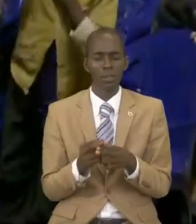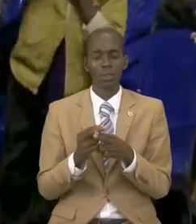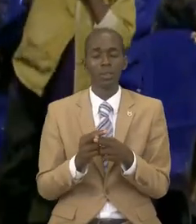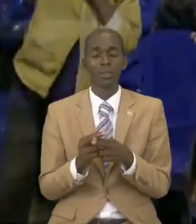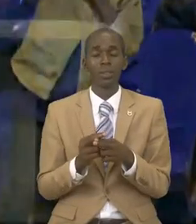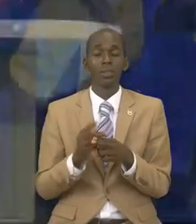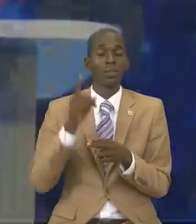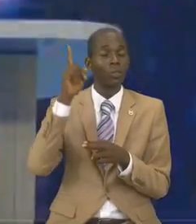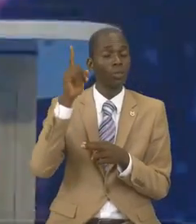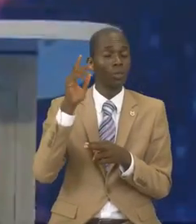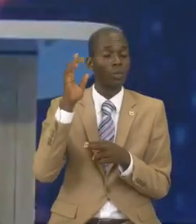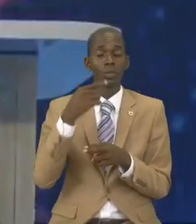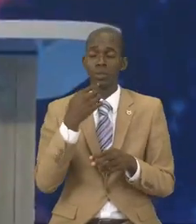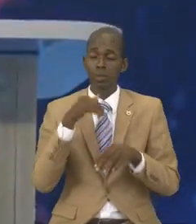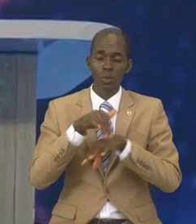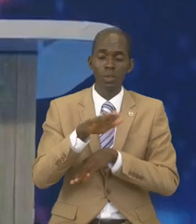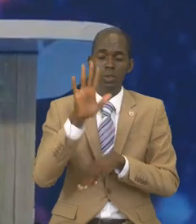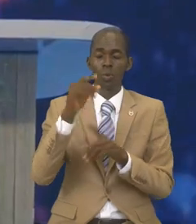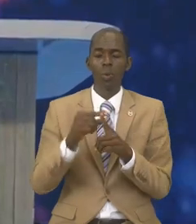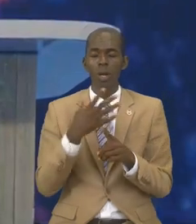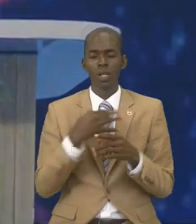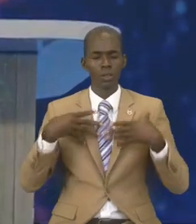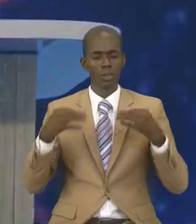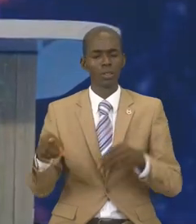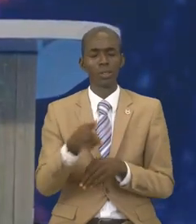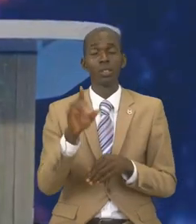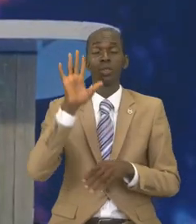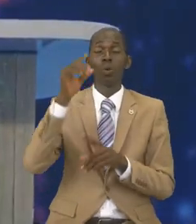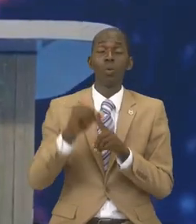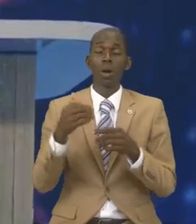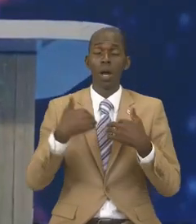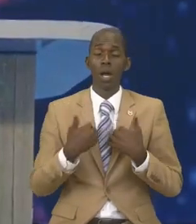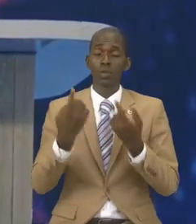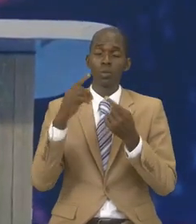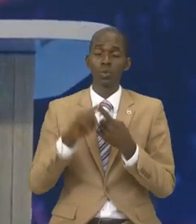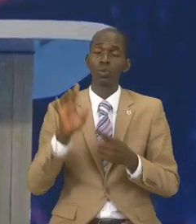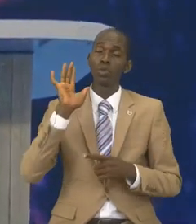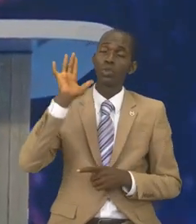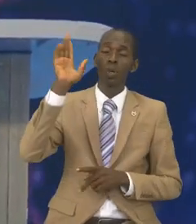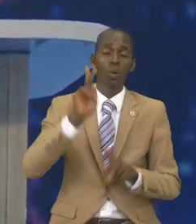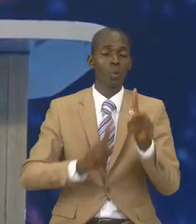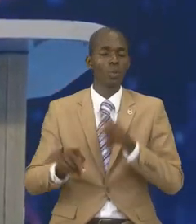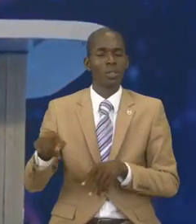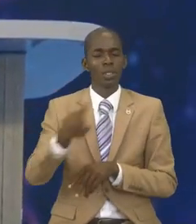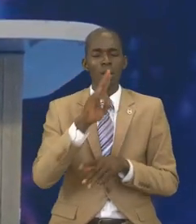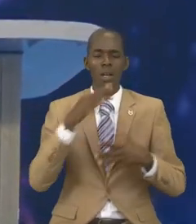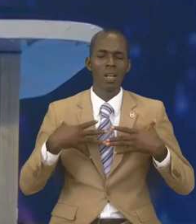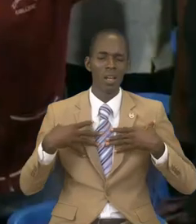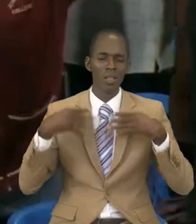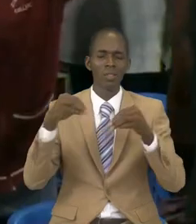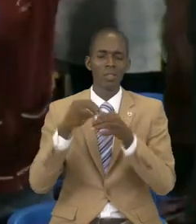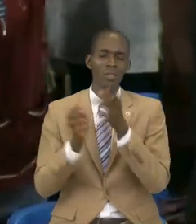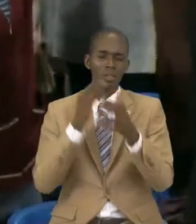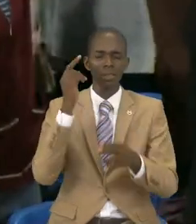your word and you heal them. The word has come to your people and you're healed in Jesus'